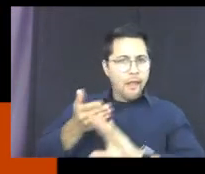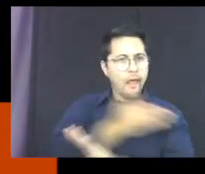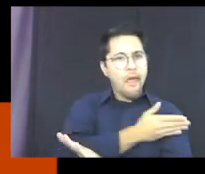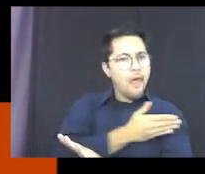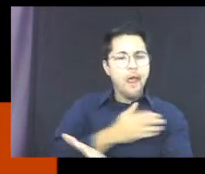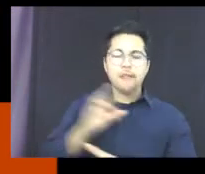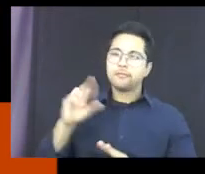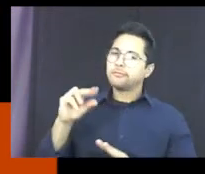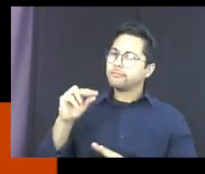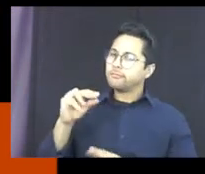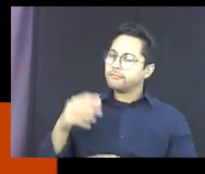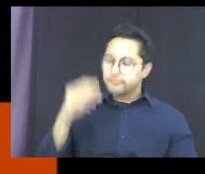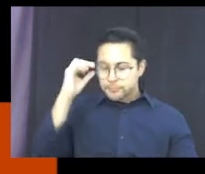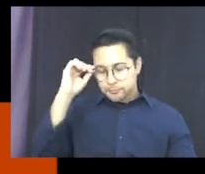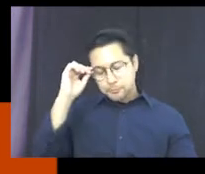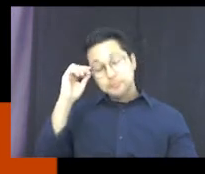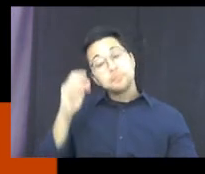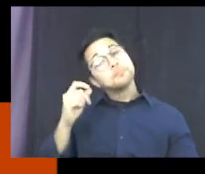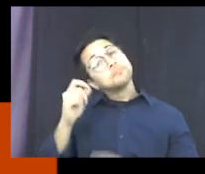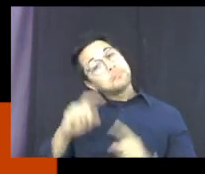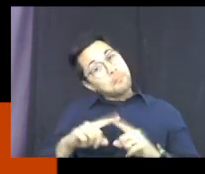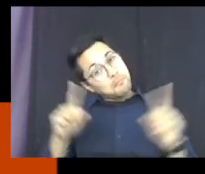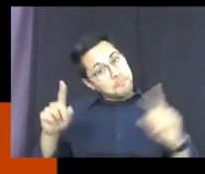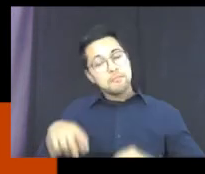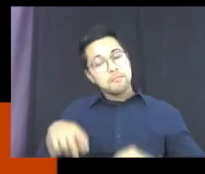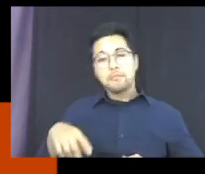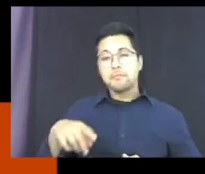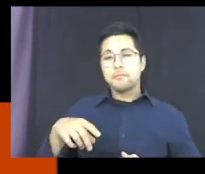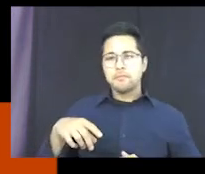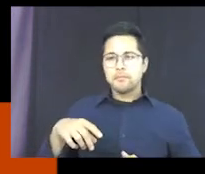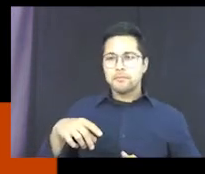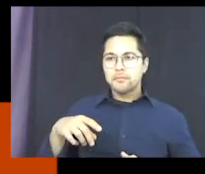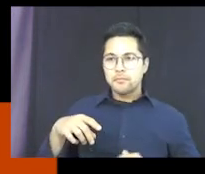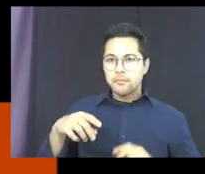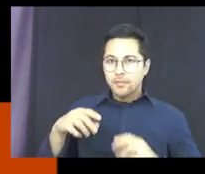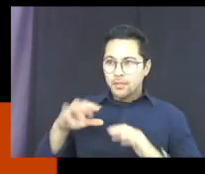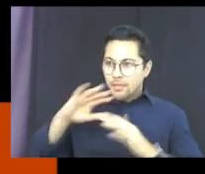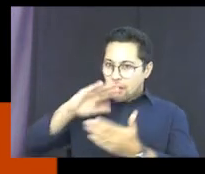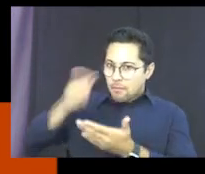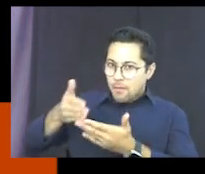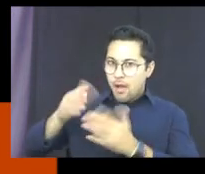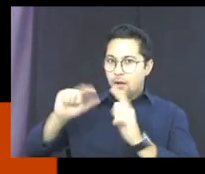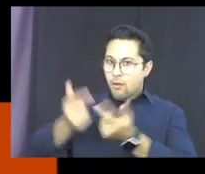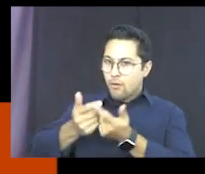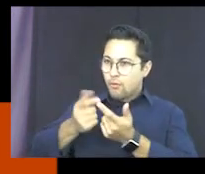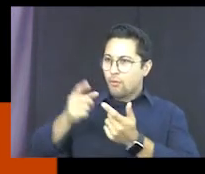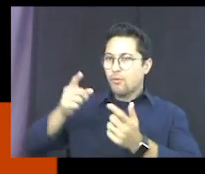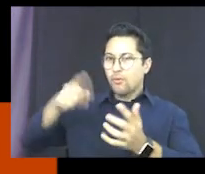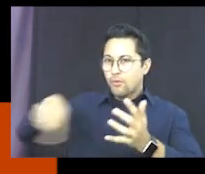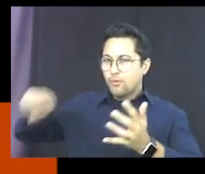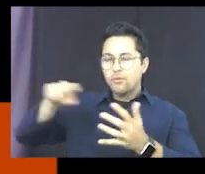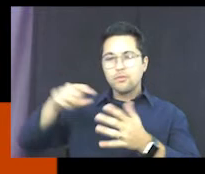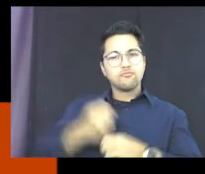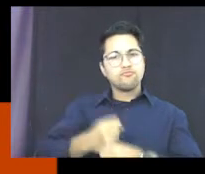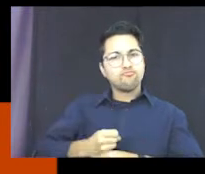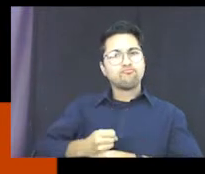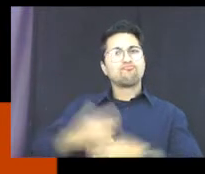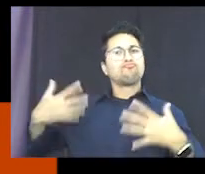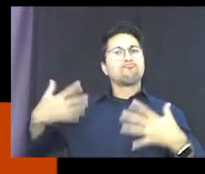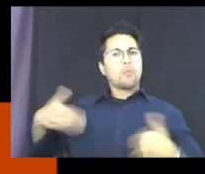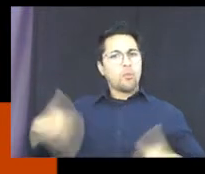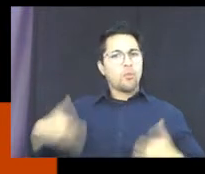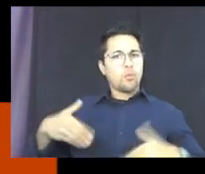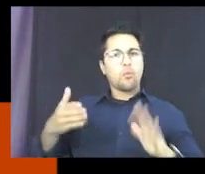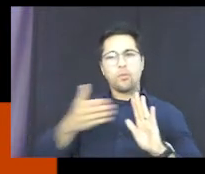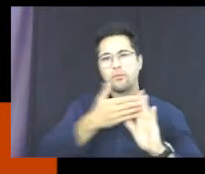to the autistic baby boom. However, the number of such groups has expanded significantly since